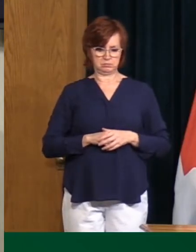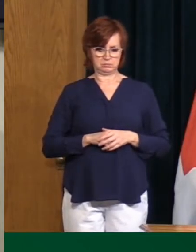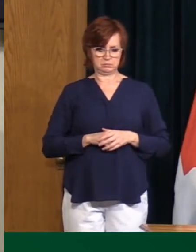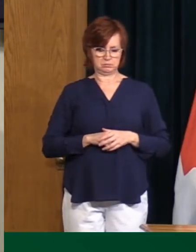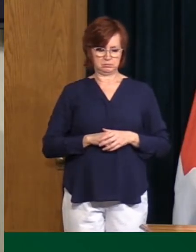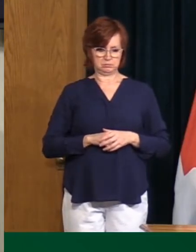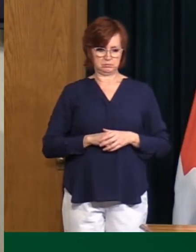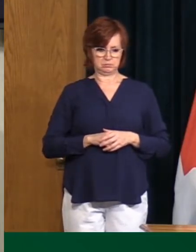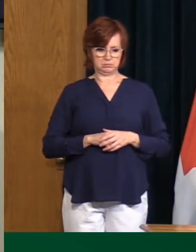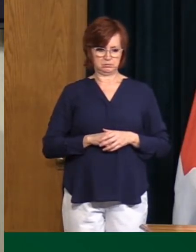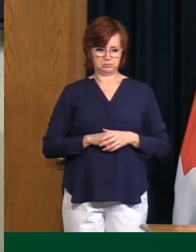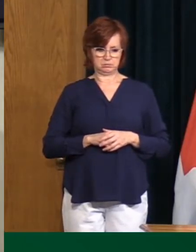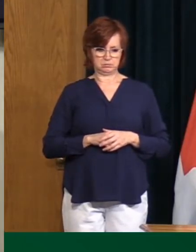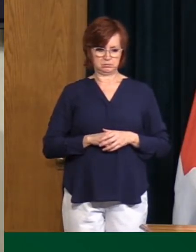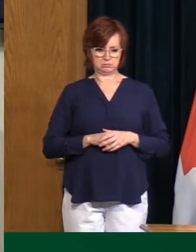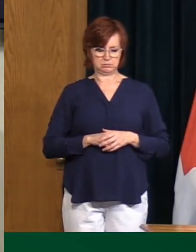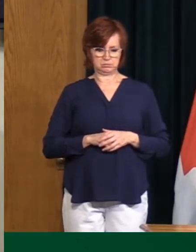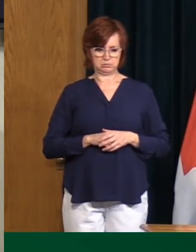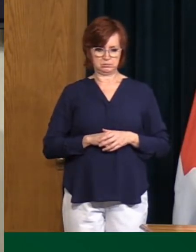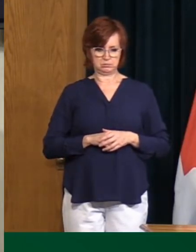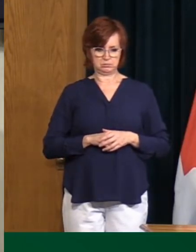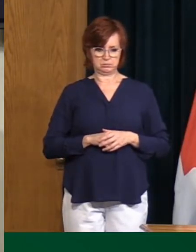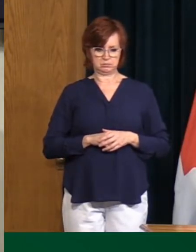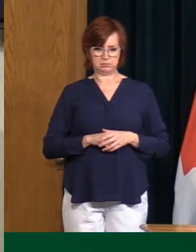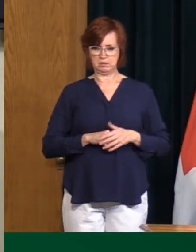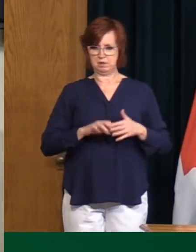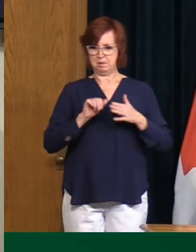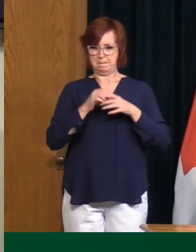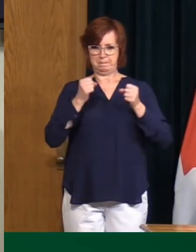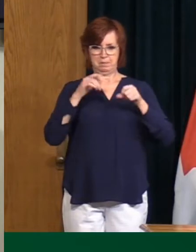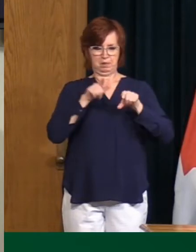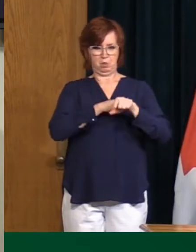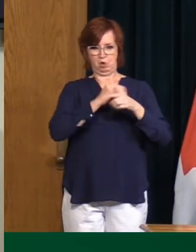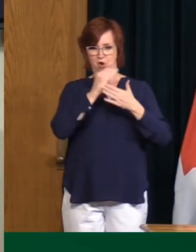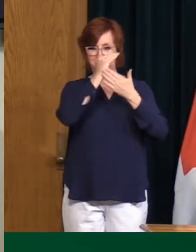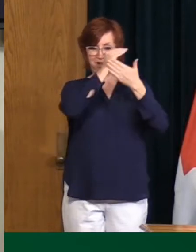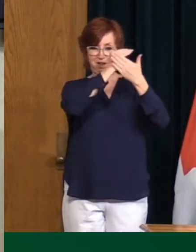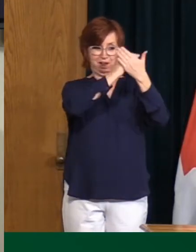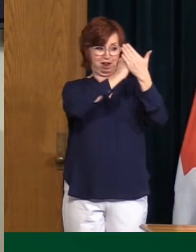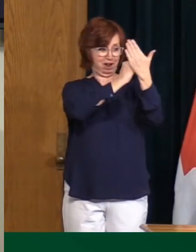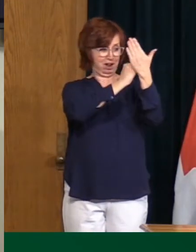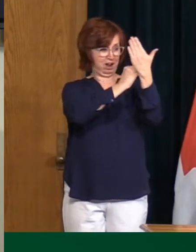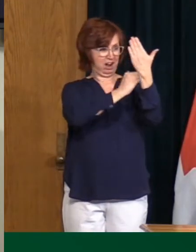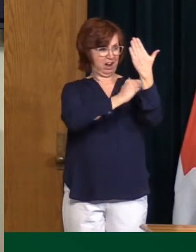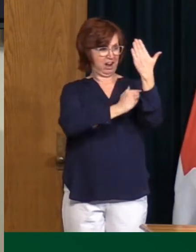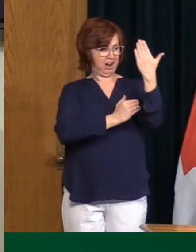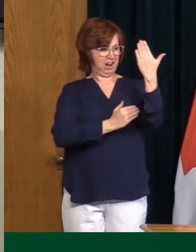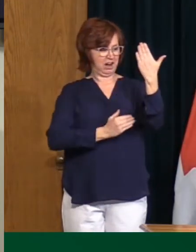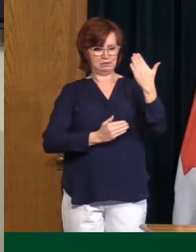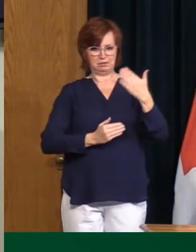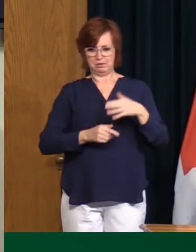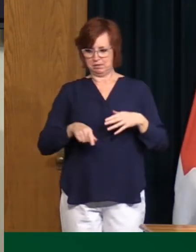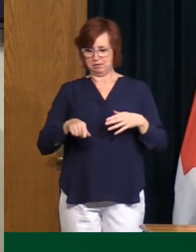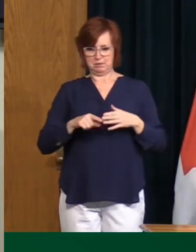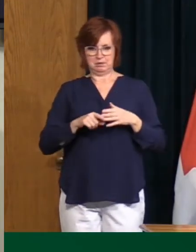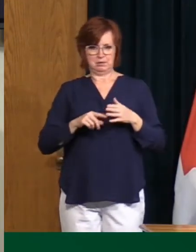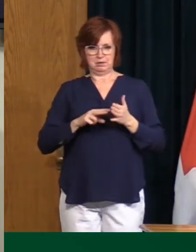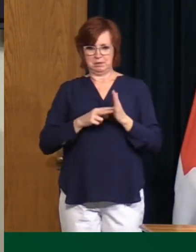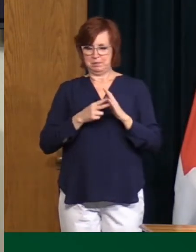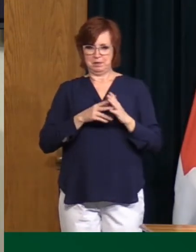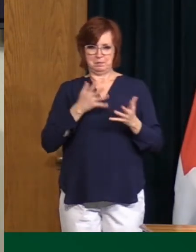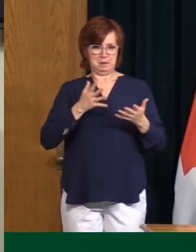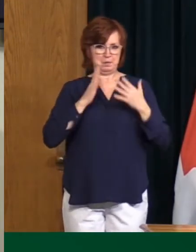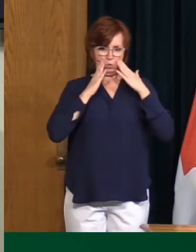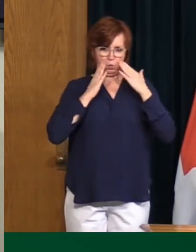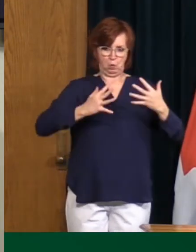to like not overwhelm the system? Because it sounds like it covers really, I mean, just about everybody who has a cough. And I'm not saying that that's not